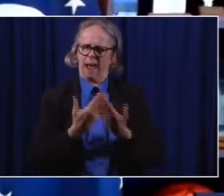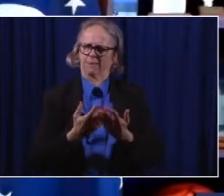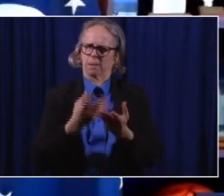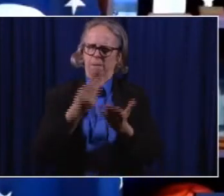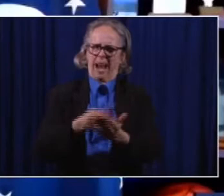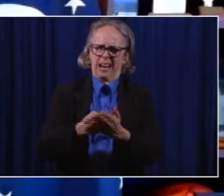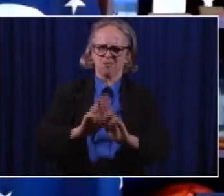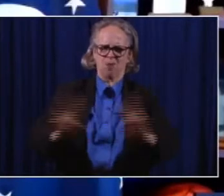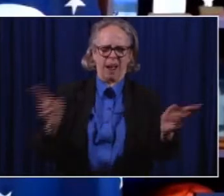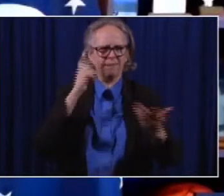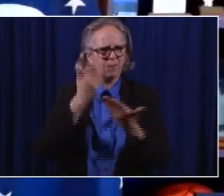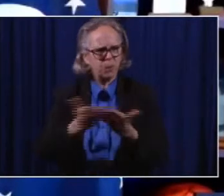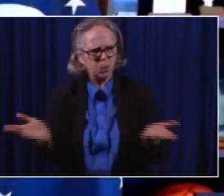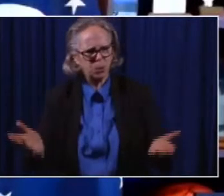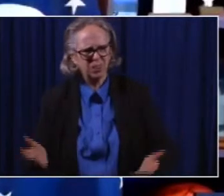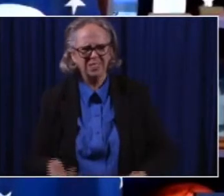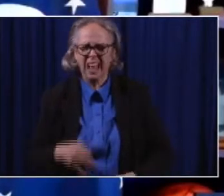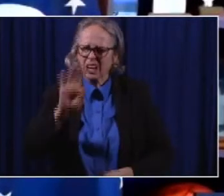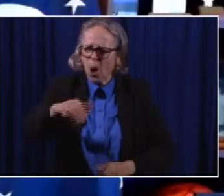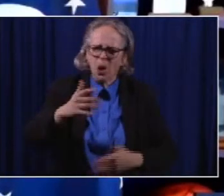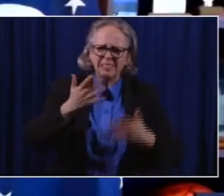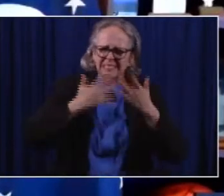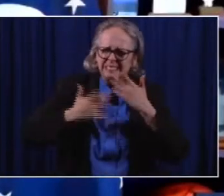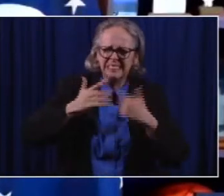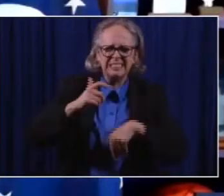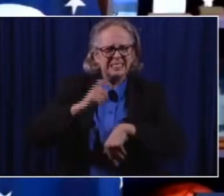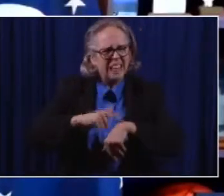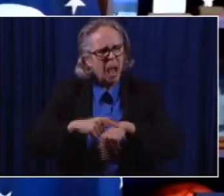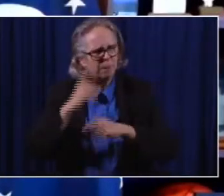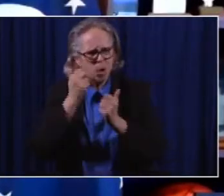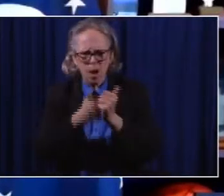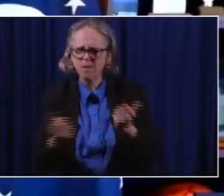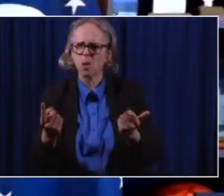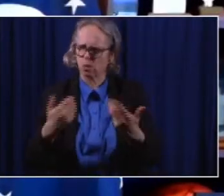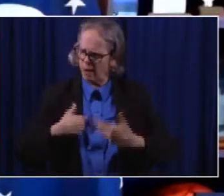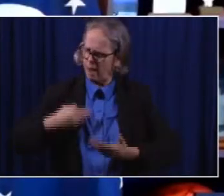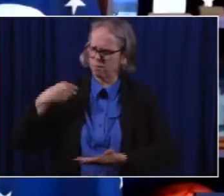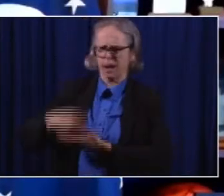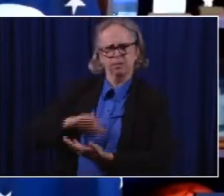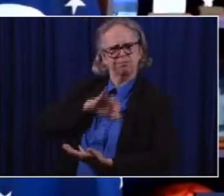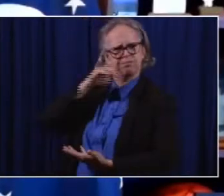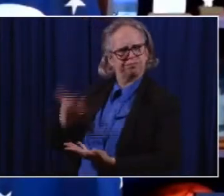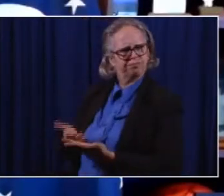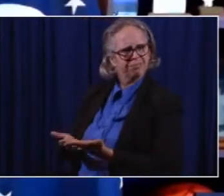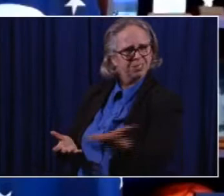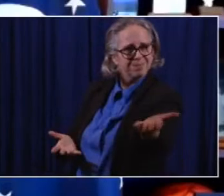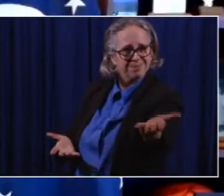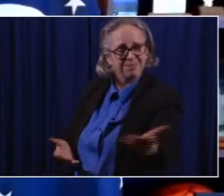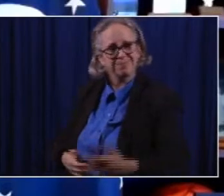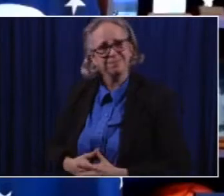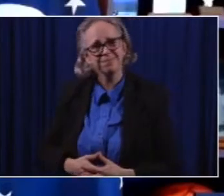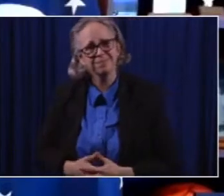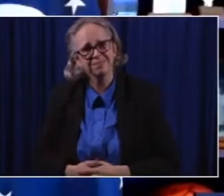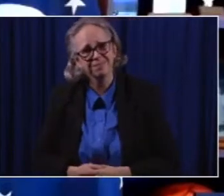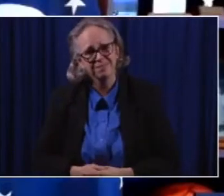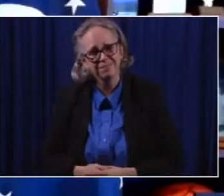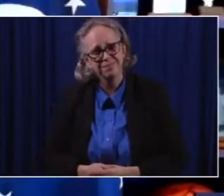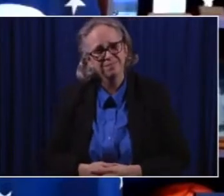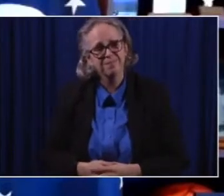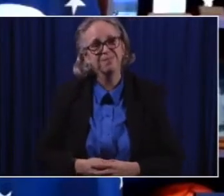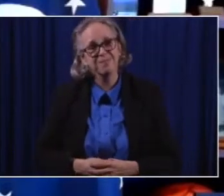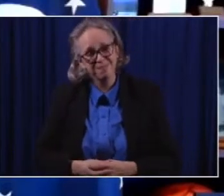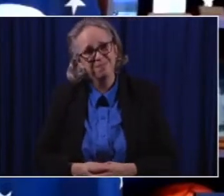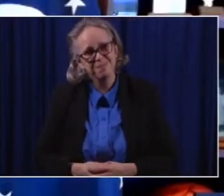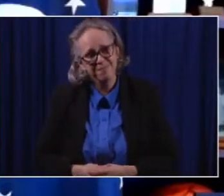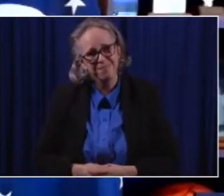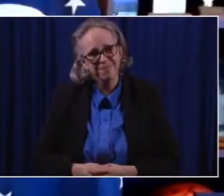it's difficult for small businesses and everybody during this time. I also want to thank everybody who's out there